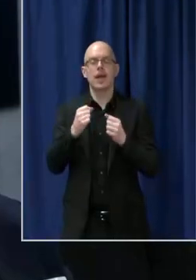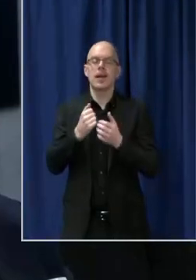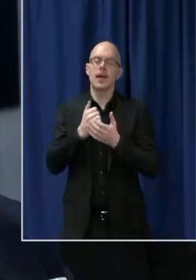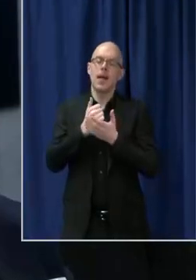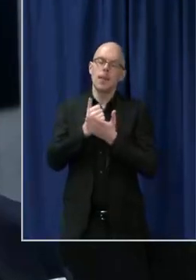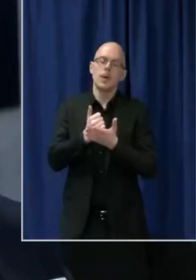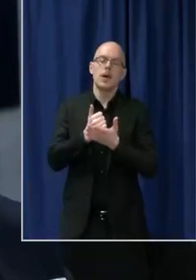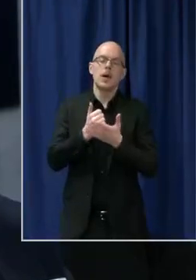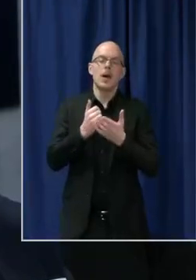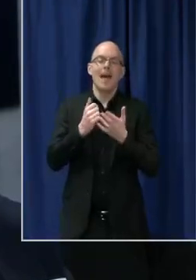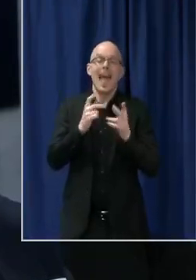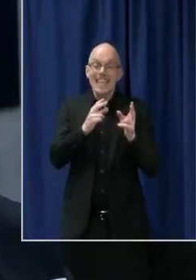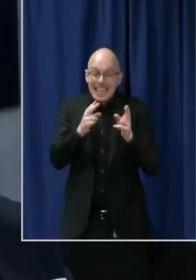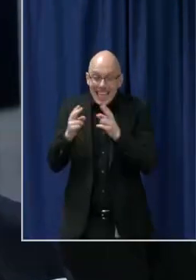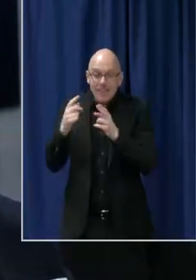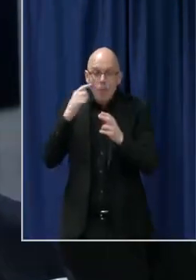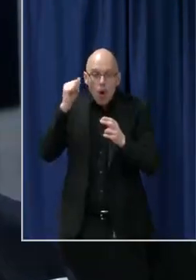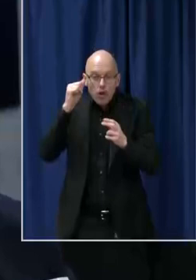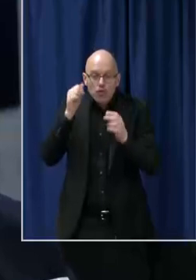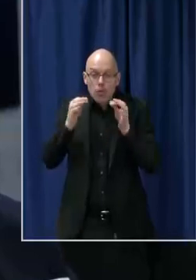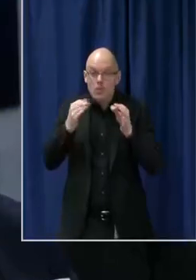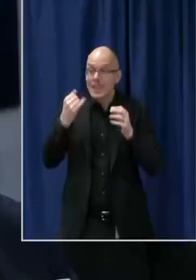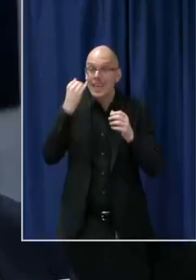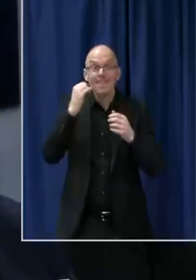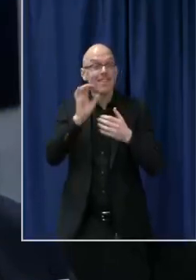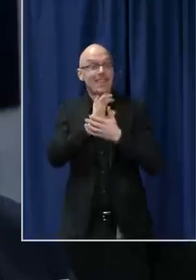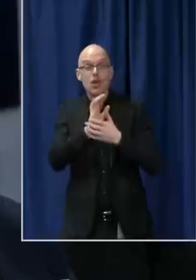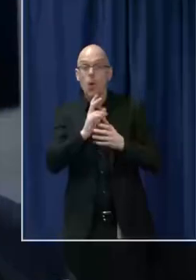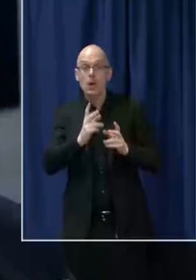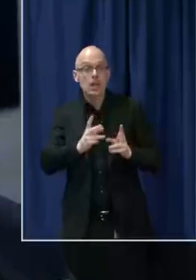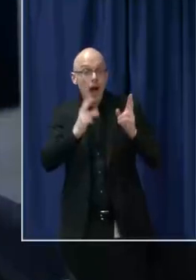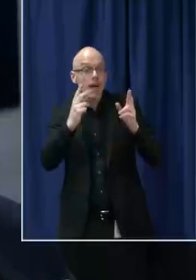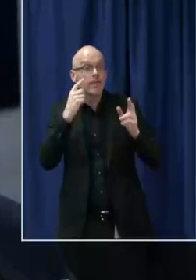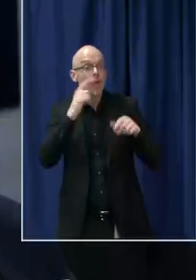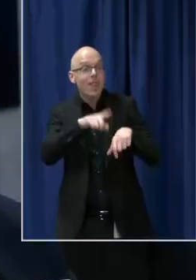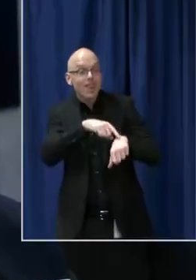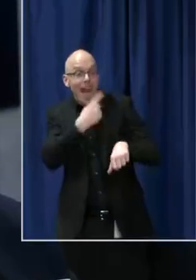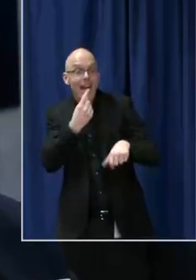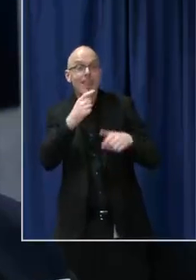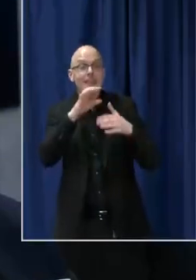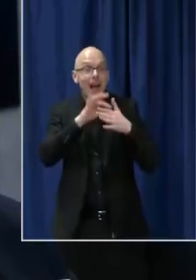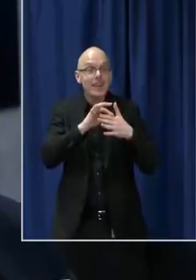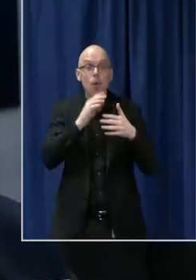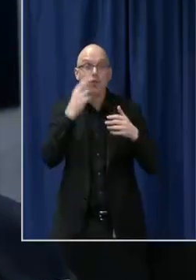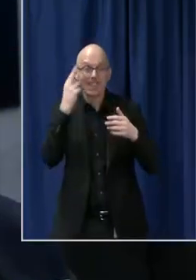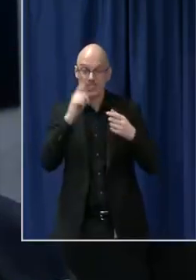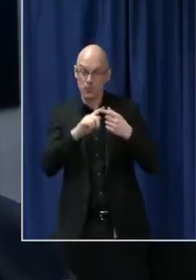when video has been recut for length, content, or advertising reasons.